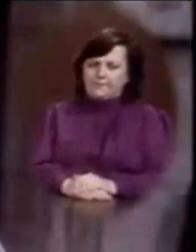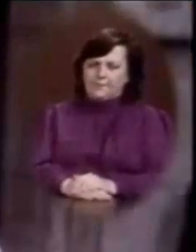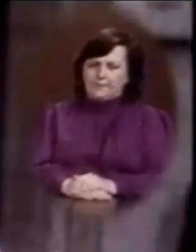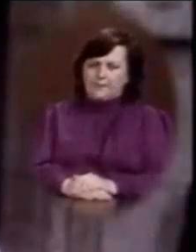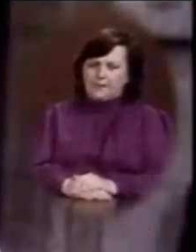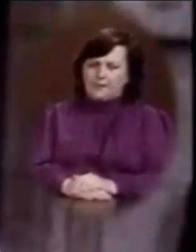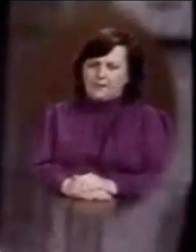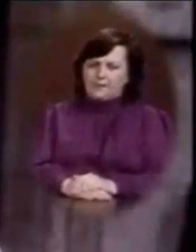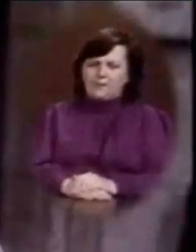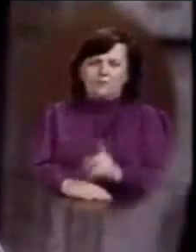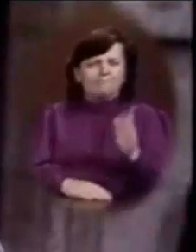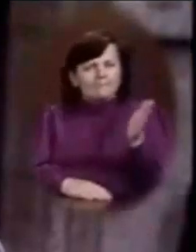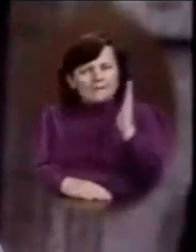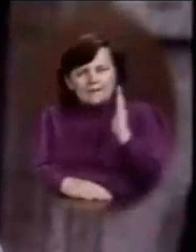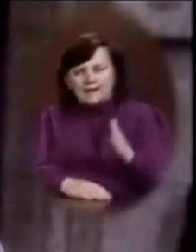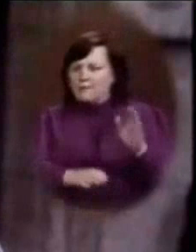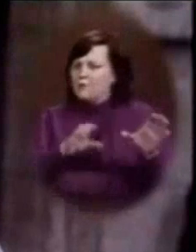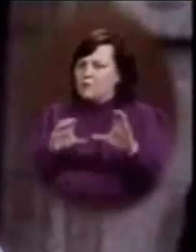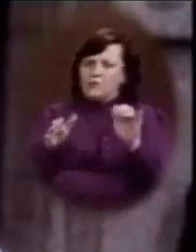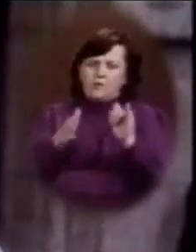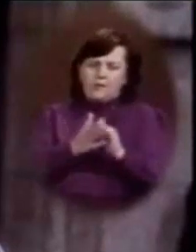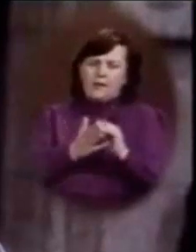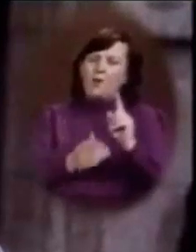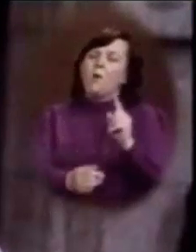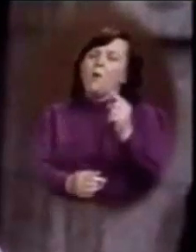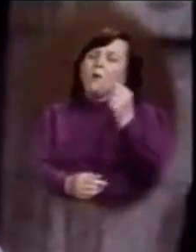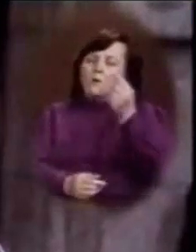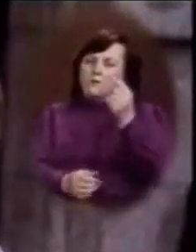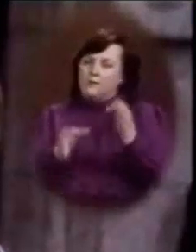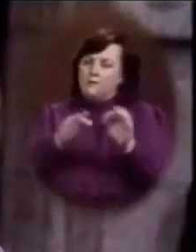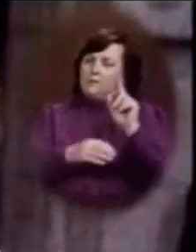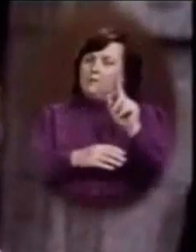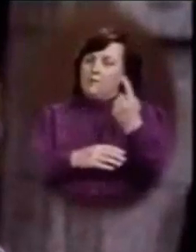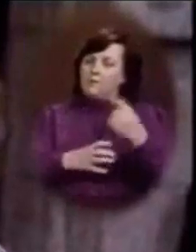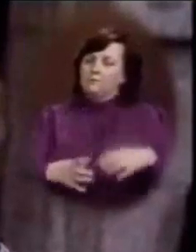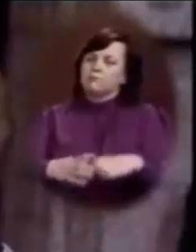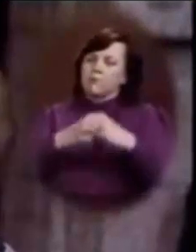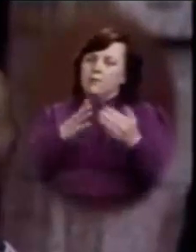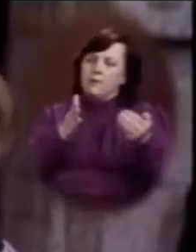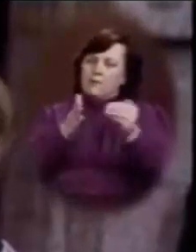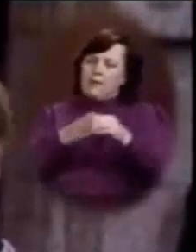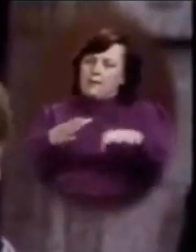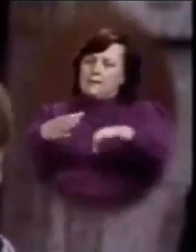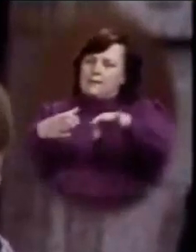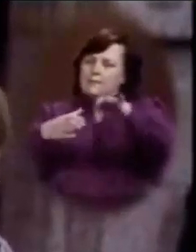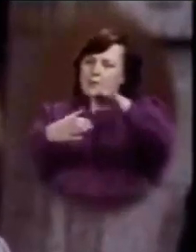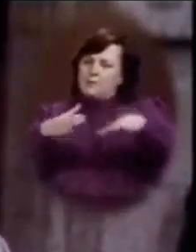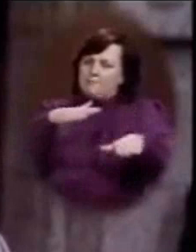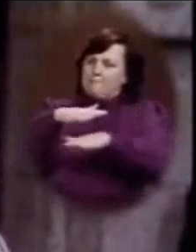Mr. Speaker, you can never do that except by first restoring the spirit of the